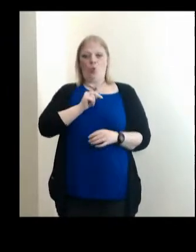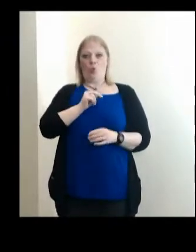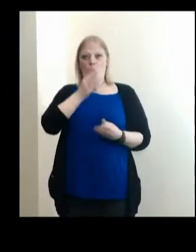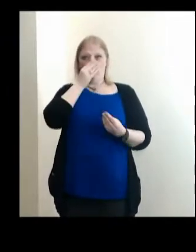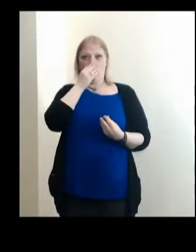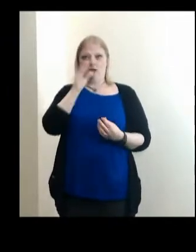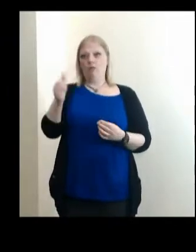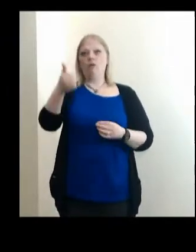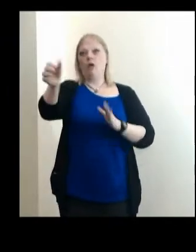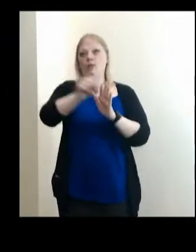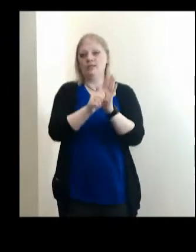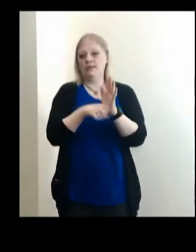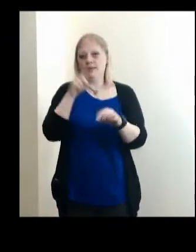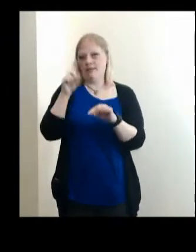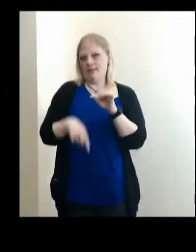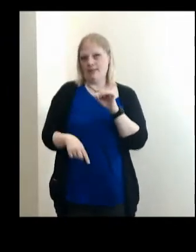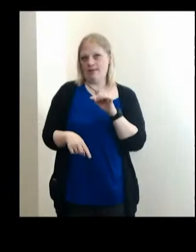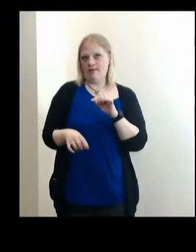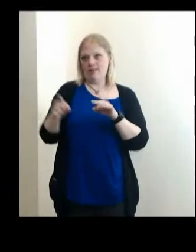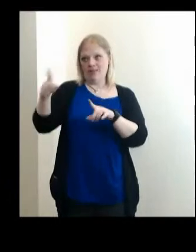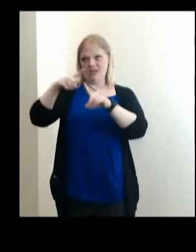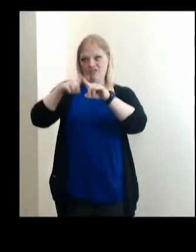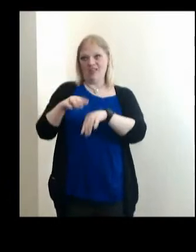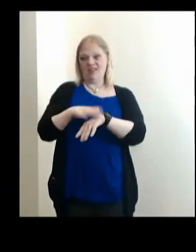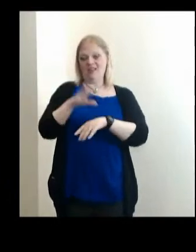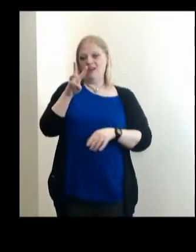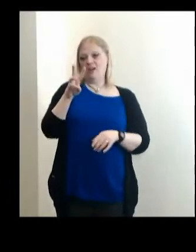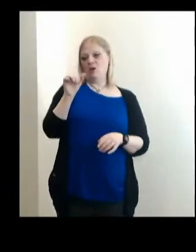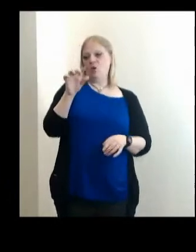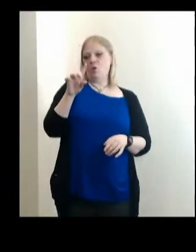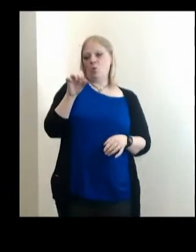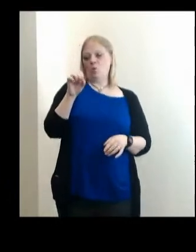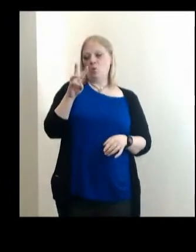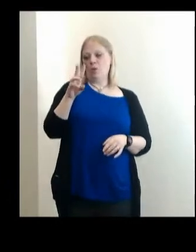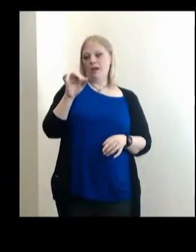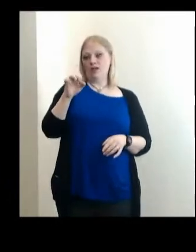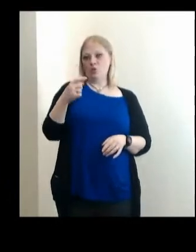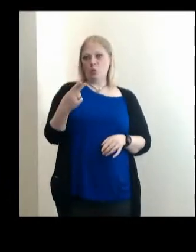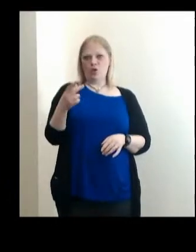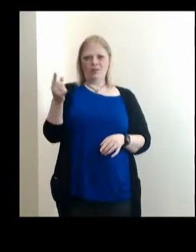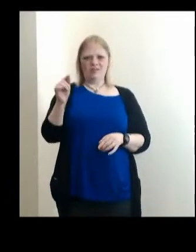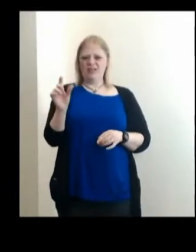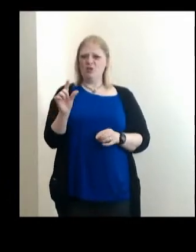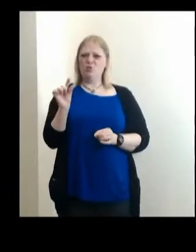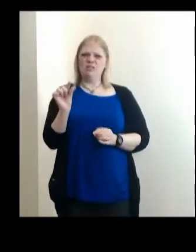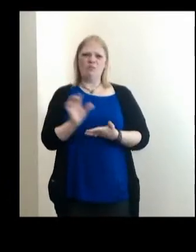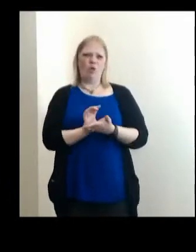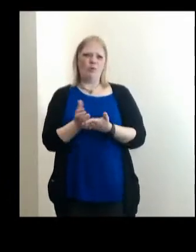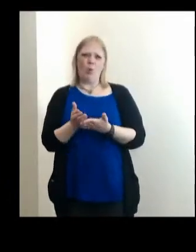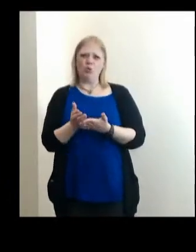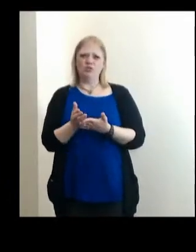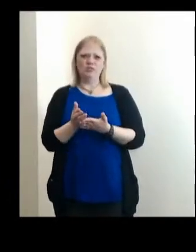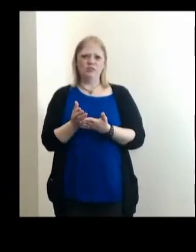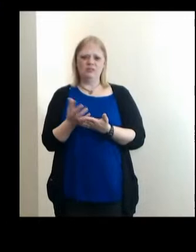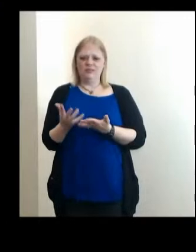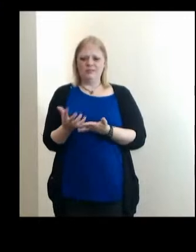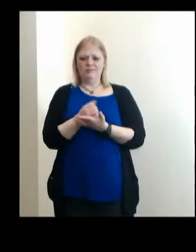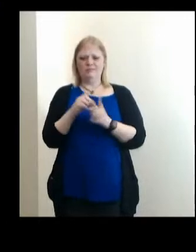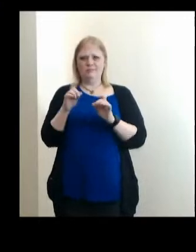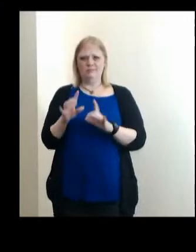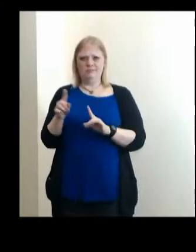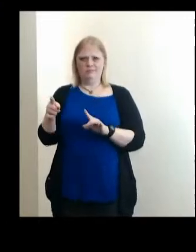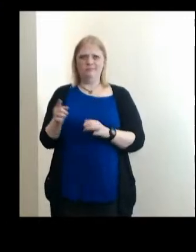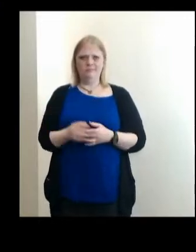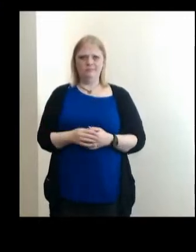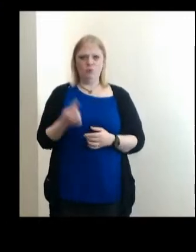state has that access. We have to rely on Wadsworth, which only does a very small proportion of the specimens that they receive. So